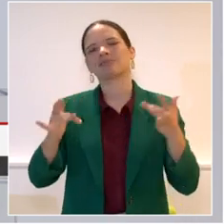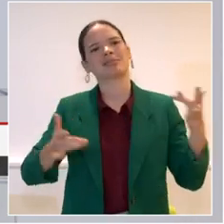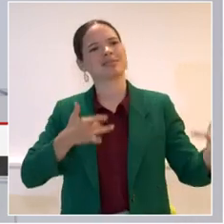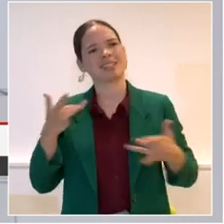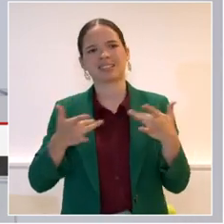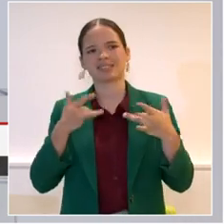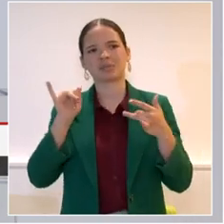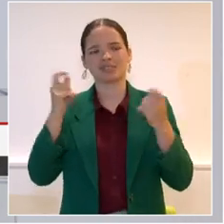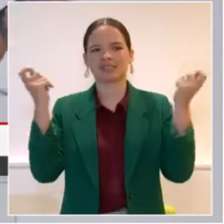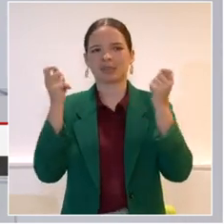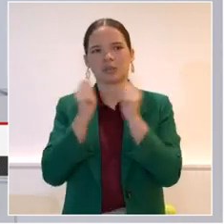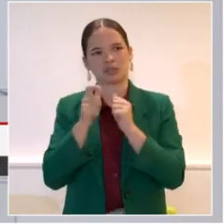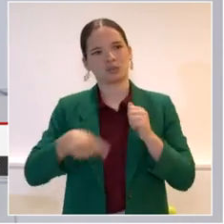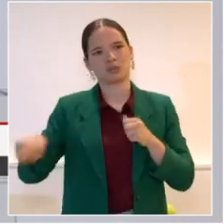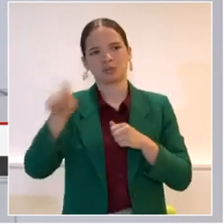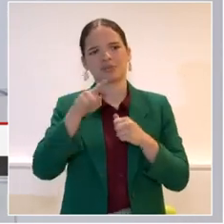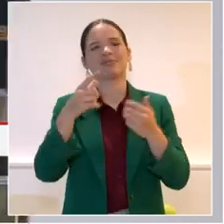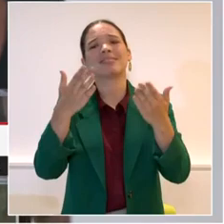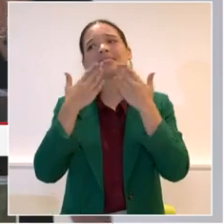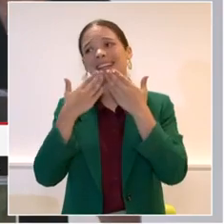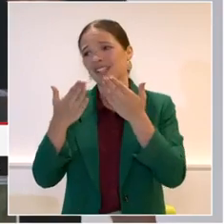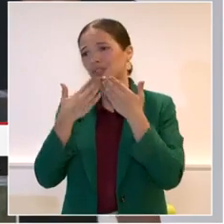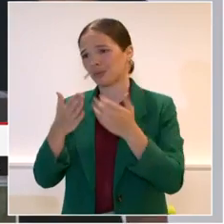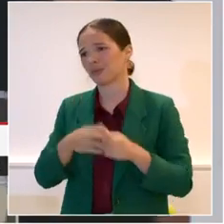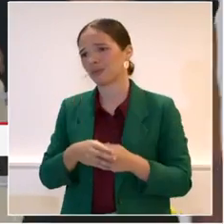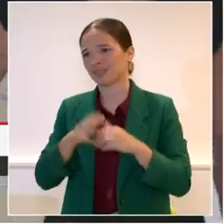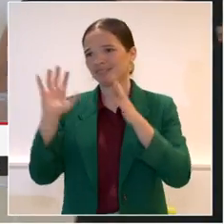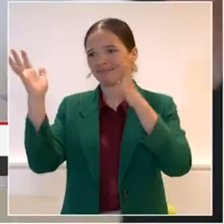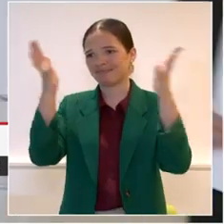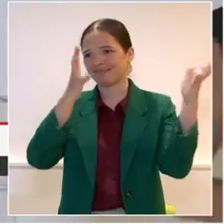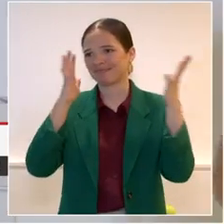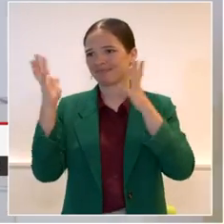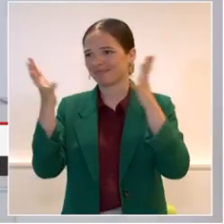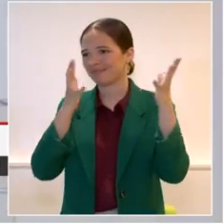Thank you. With that, I'm turning it to Director